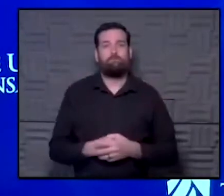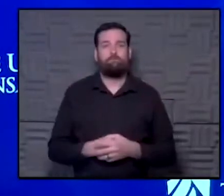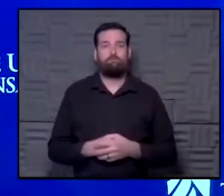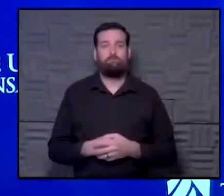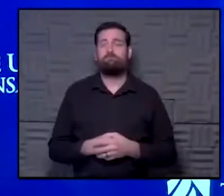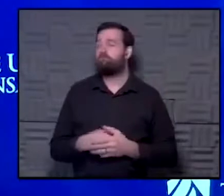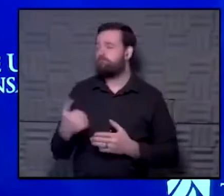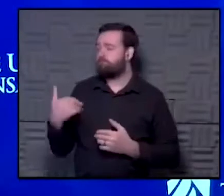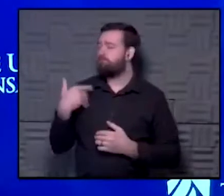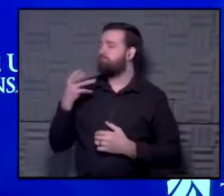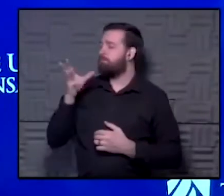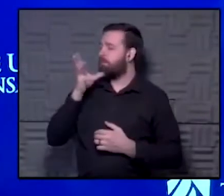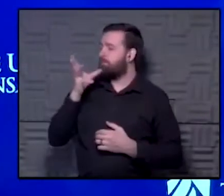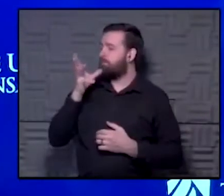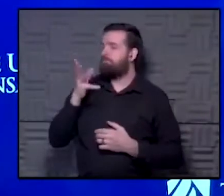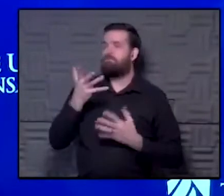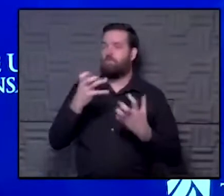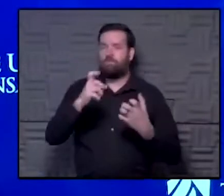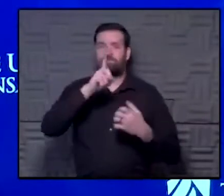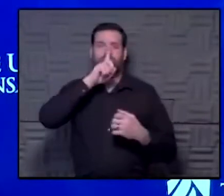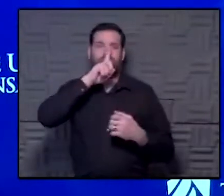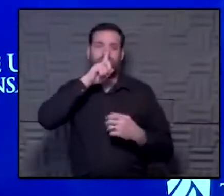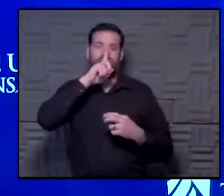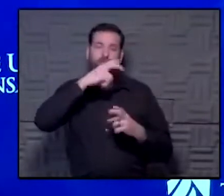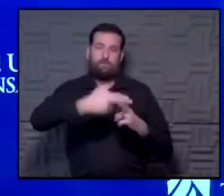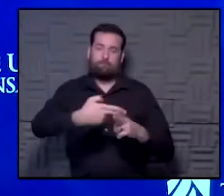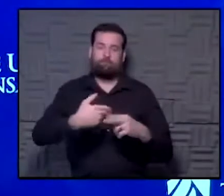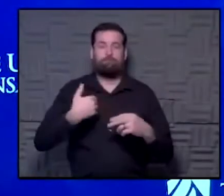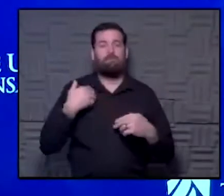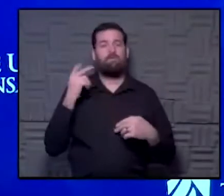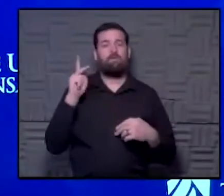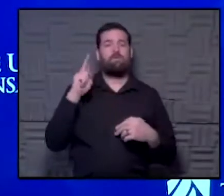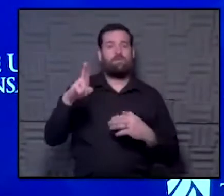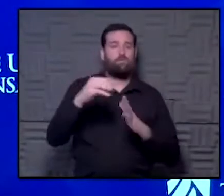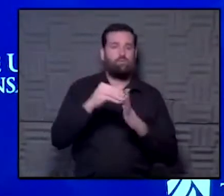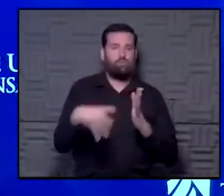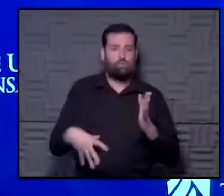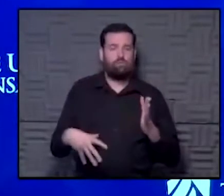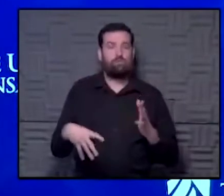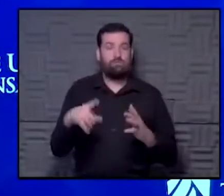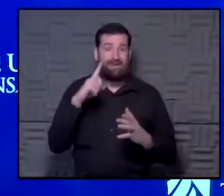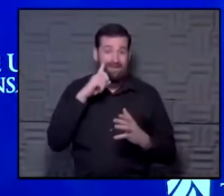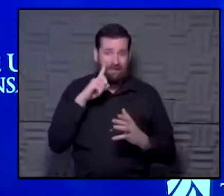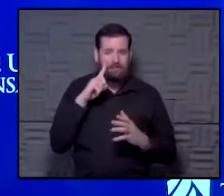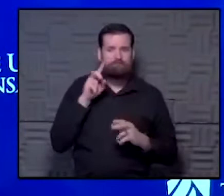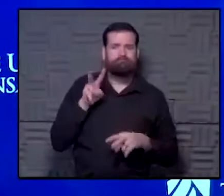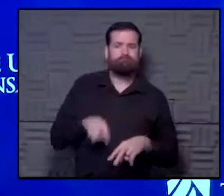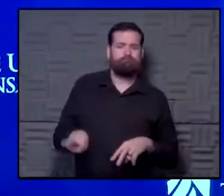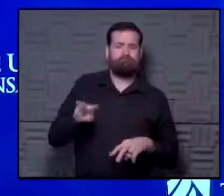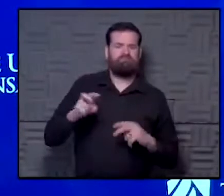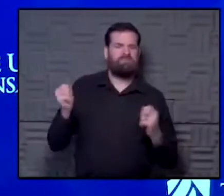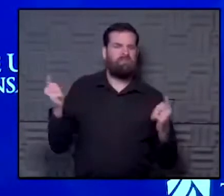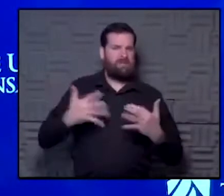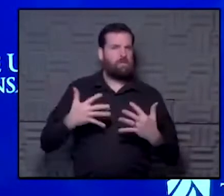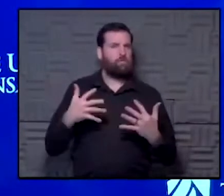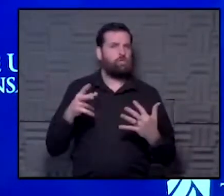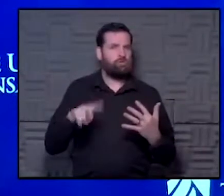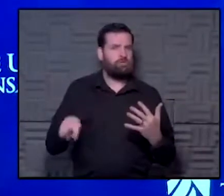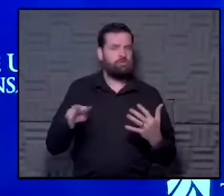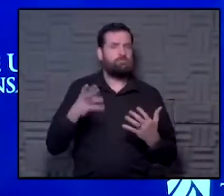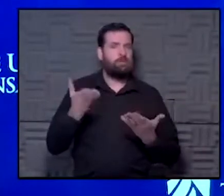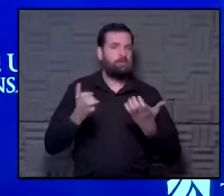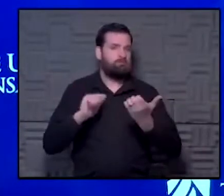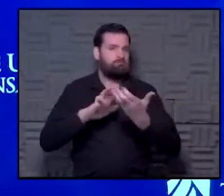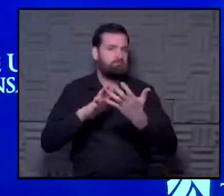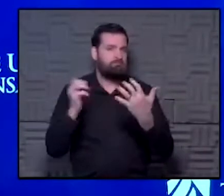I got a mom that wants to remain anonymous, and she said that she has a KU student. I think I hear fear in her text, so we might address